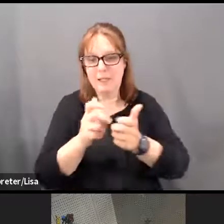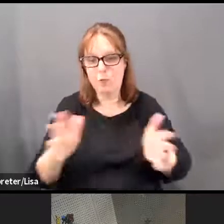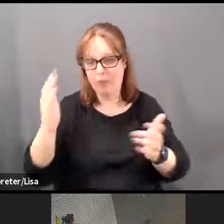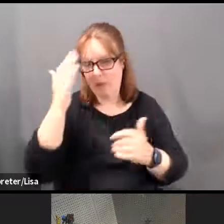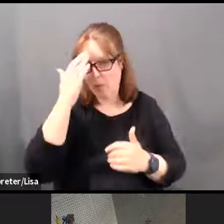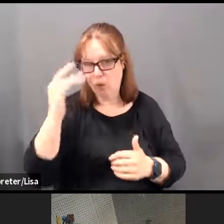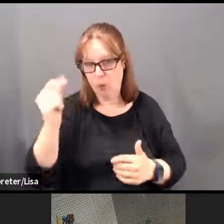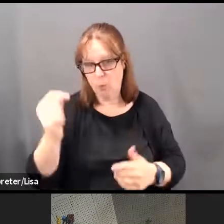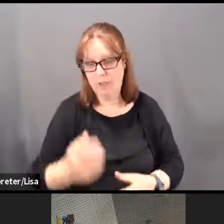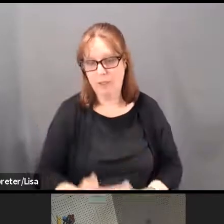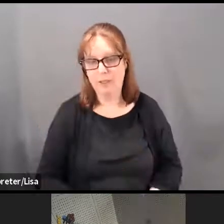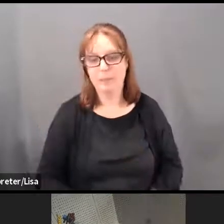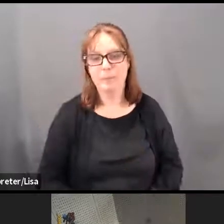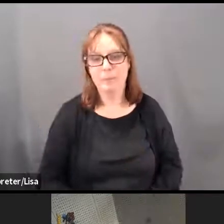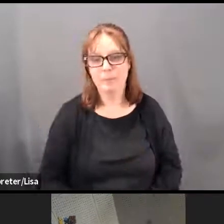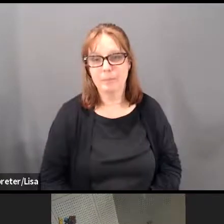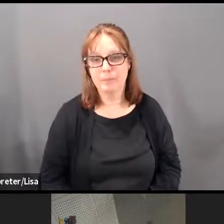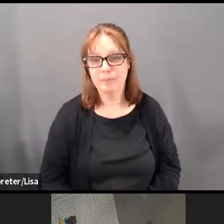very good.